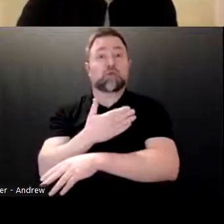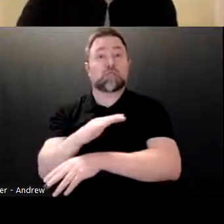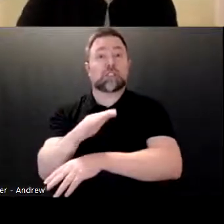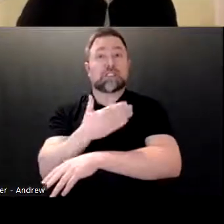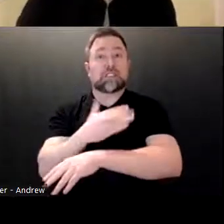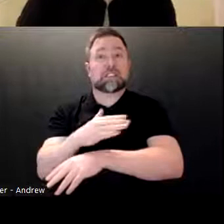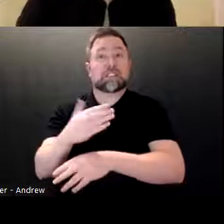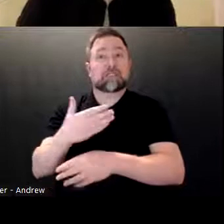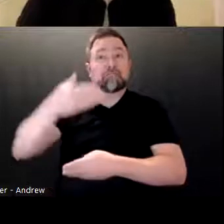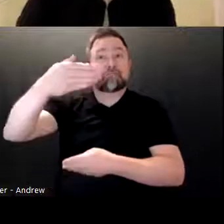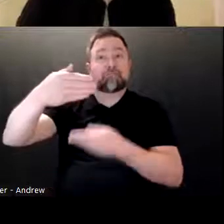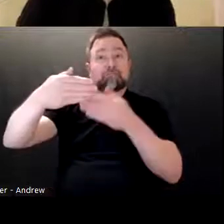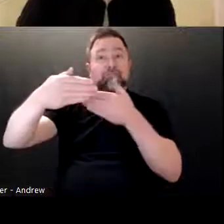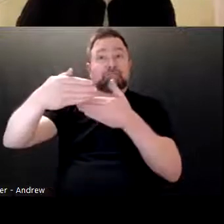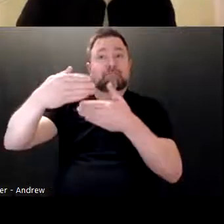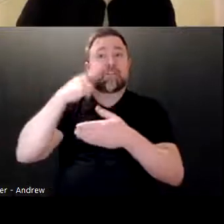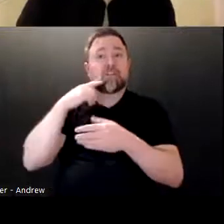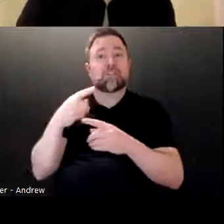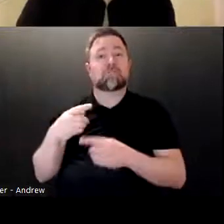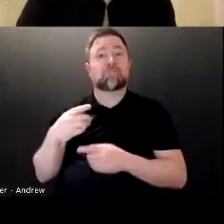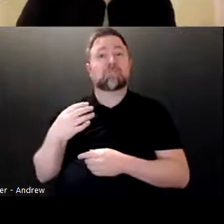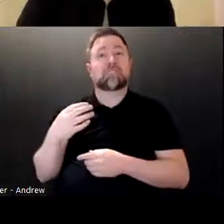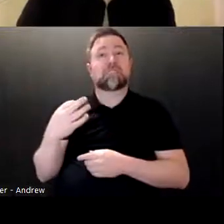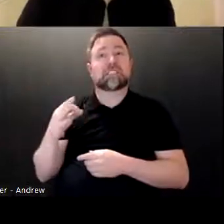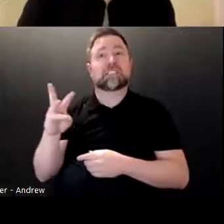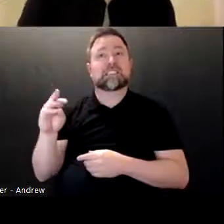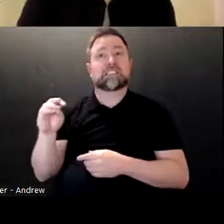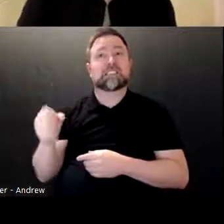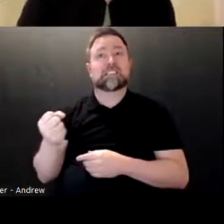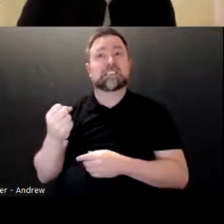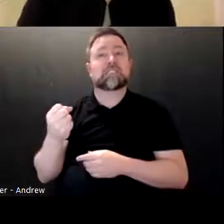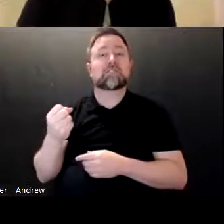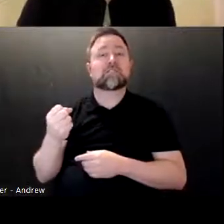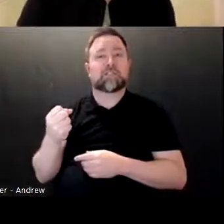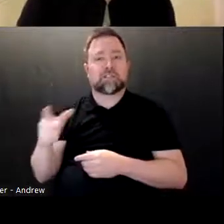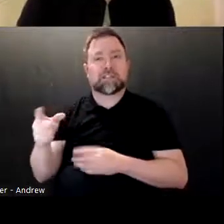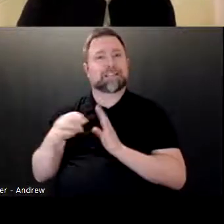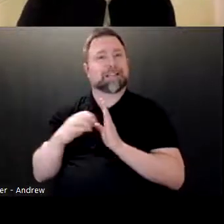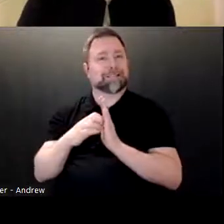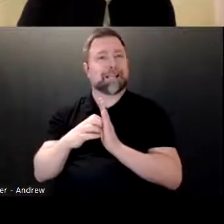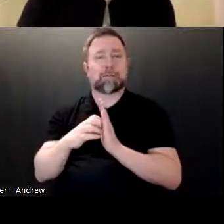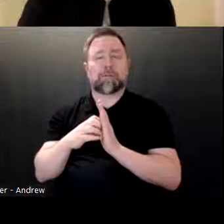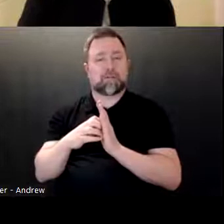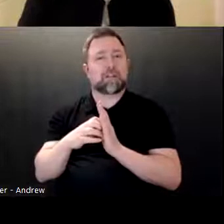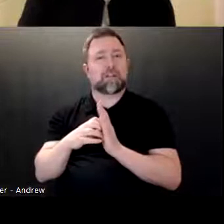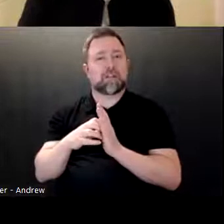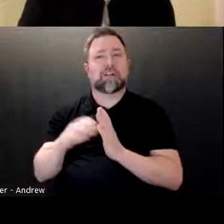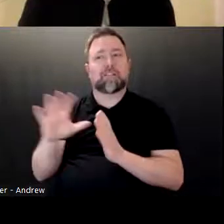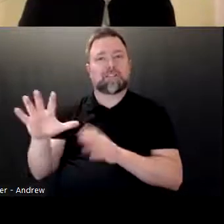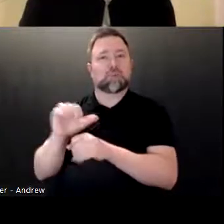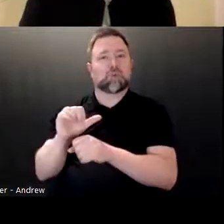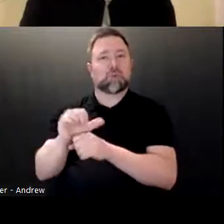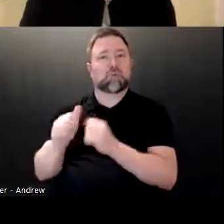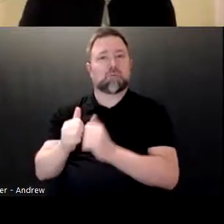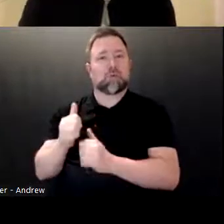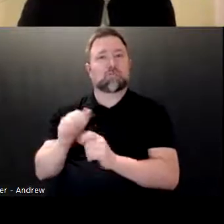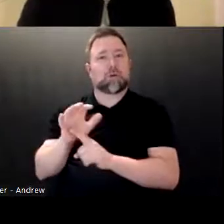artist, designer, and craftsperson. He lived from 1887 until 1990 and is really best known for